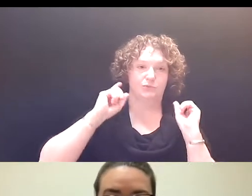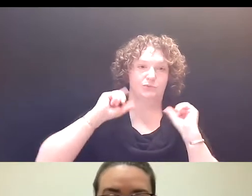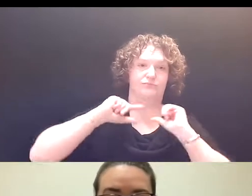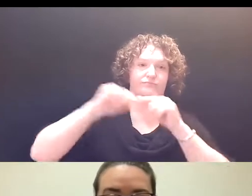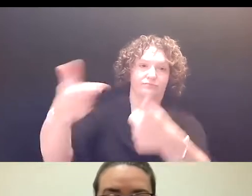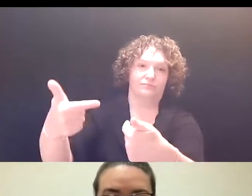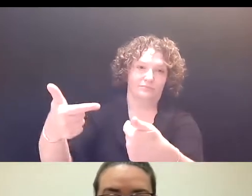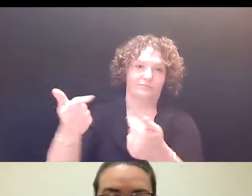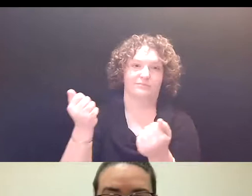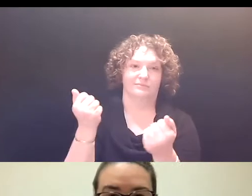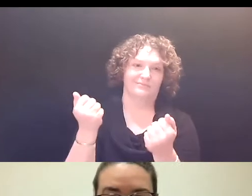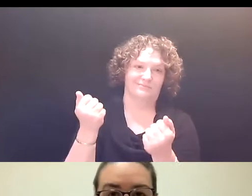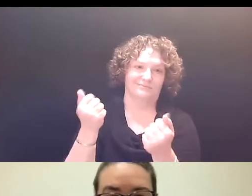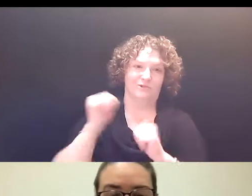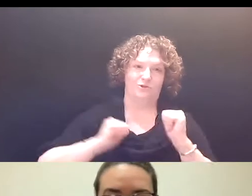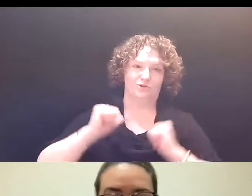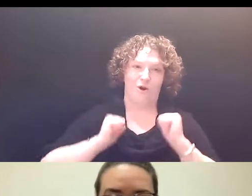I am going to